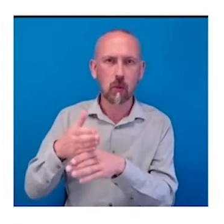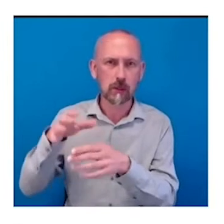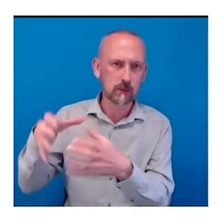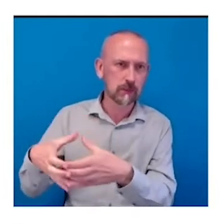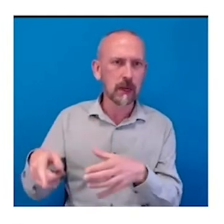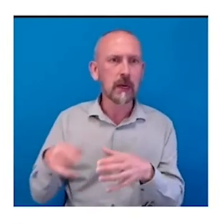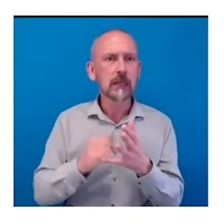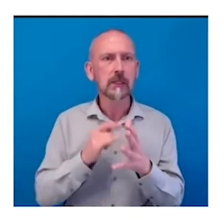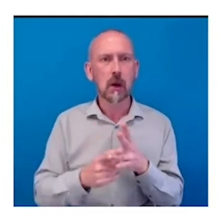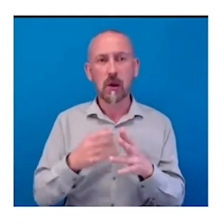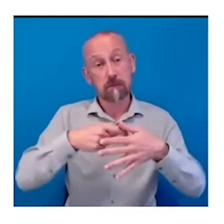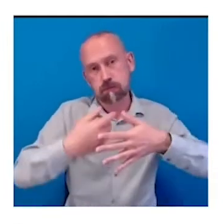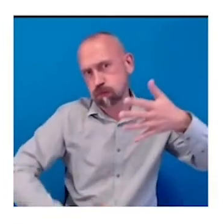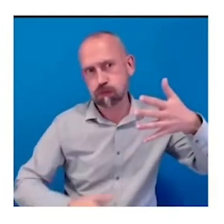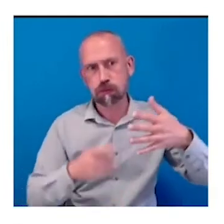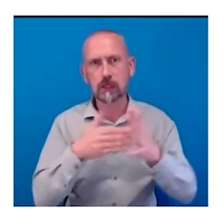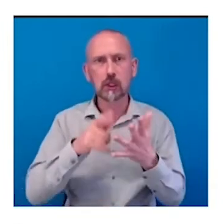and so on, that produced